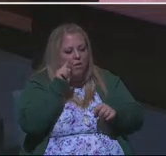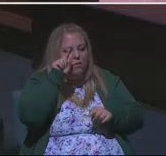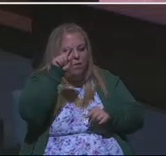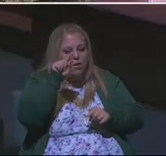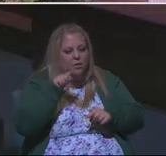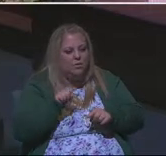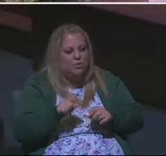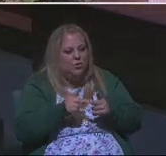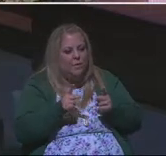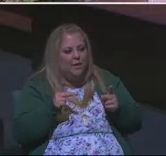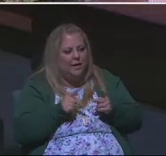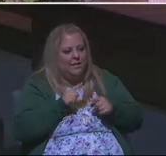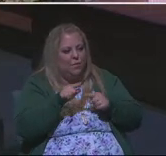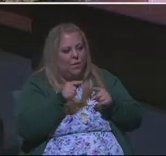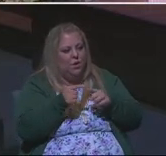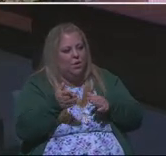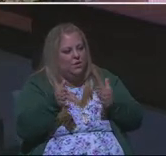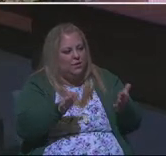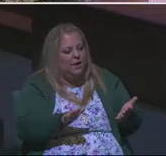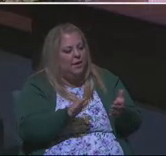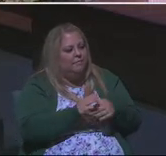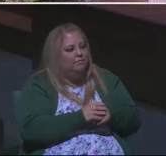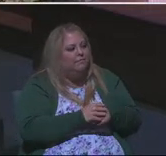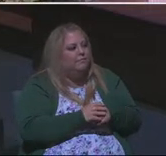two places when you die.